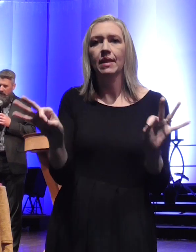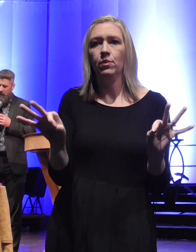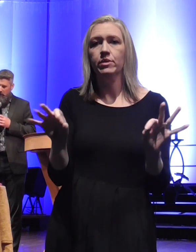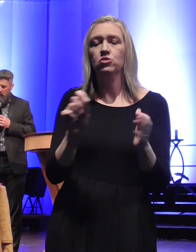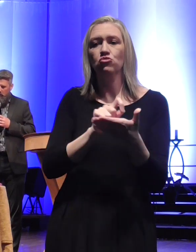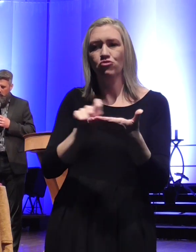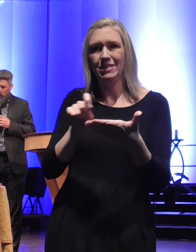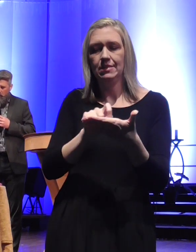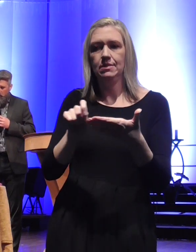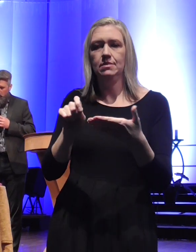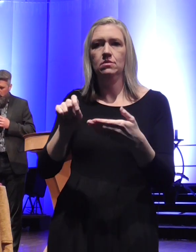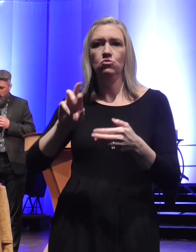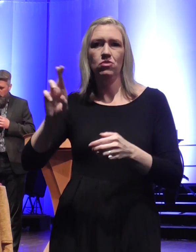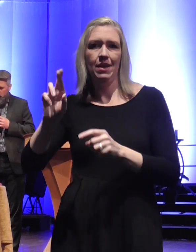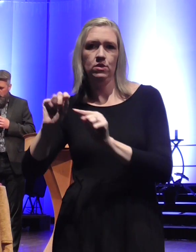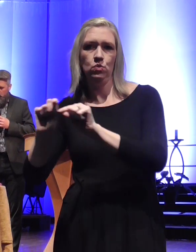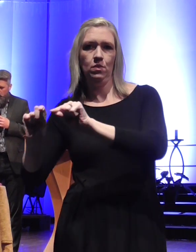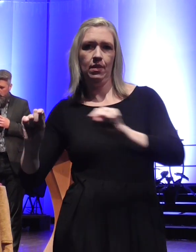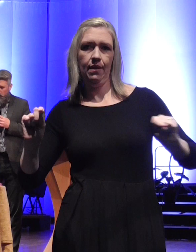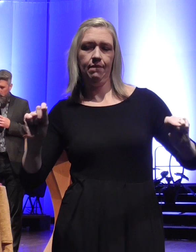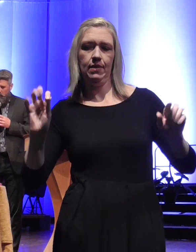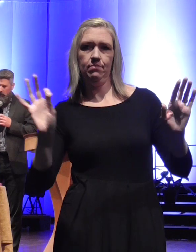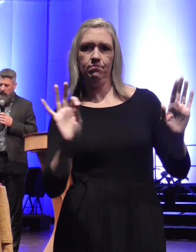from right to left.